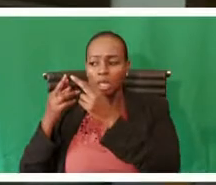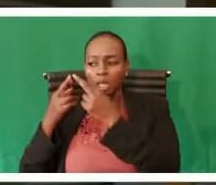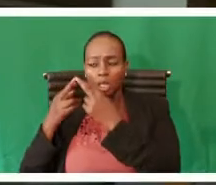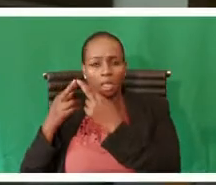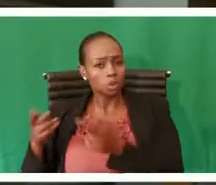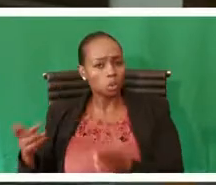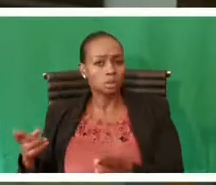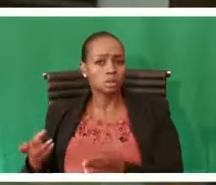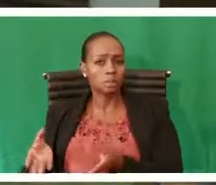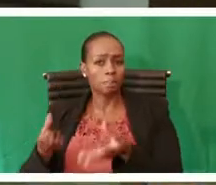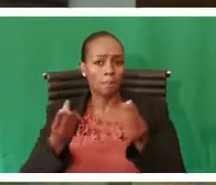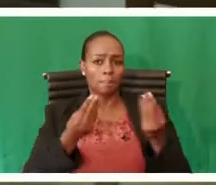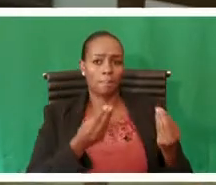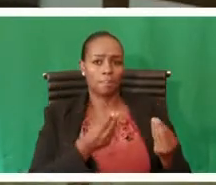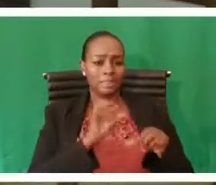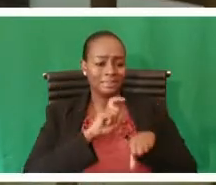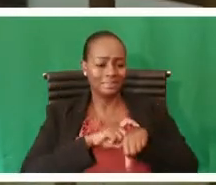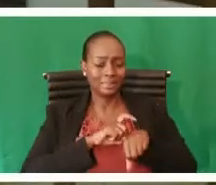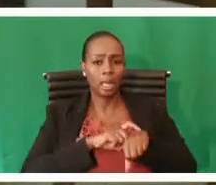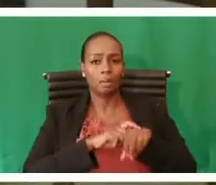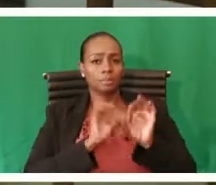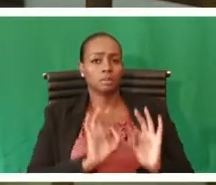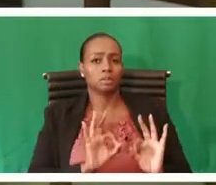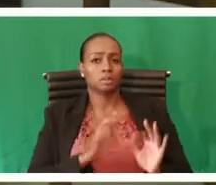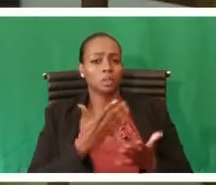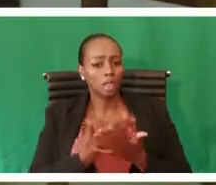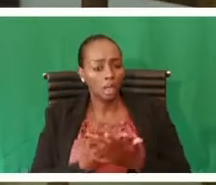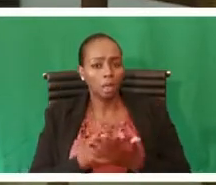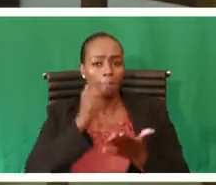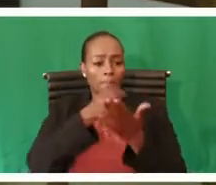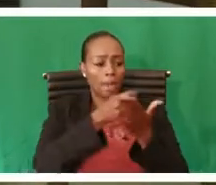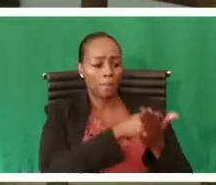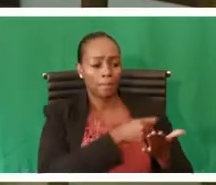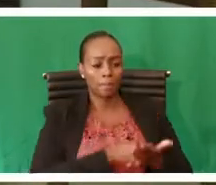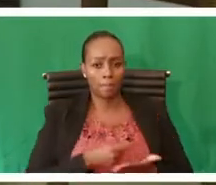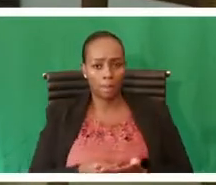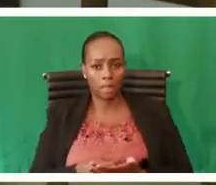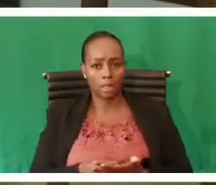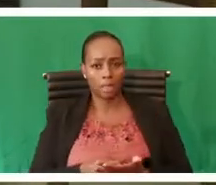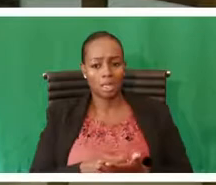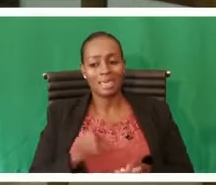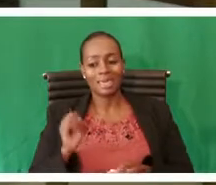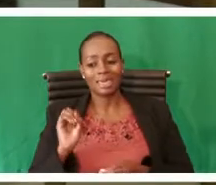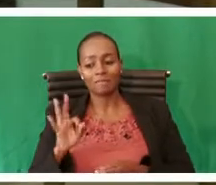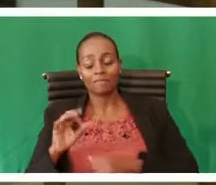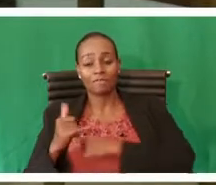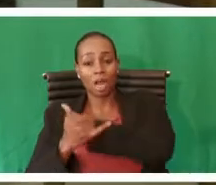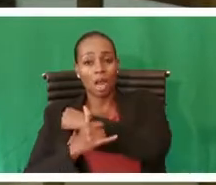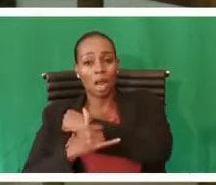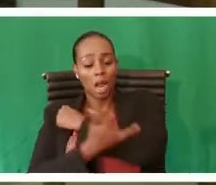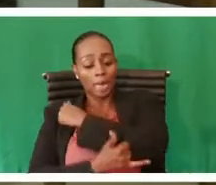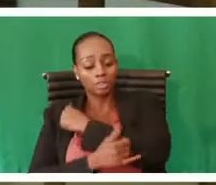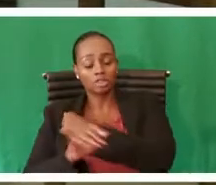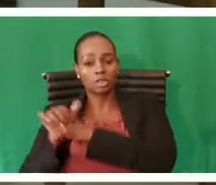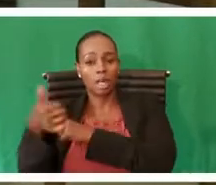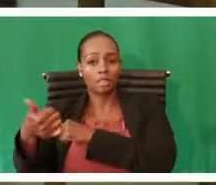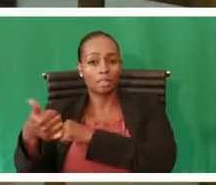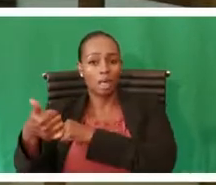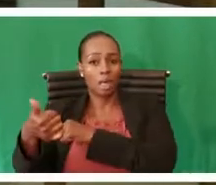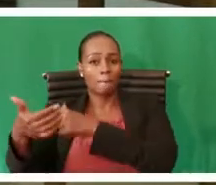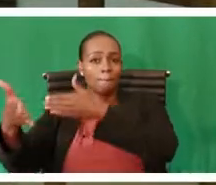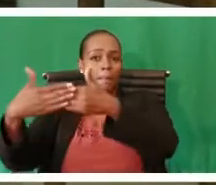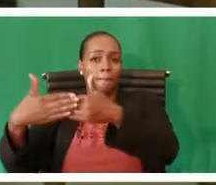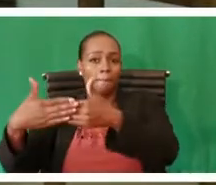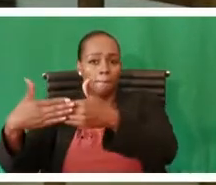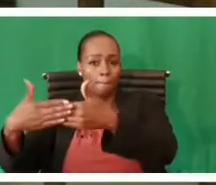time, that they can be able to store, so that even if other countries or close their